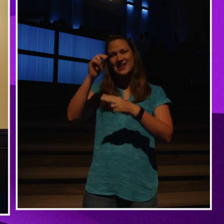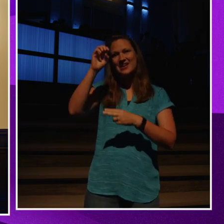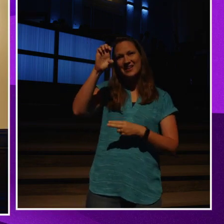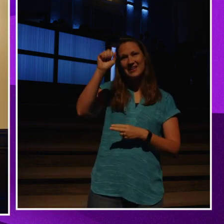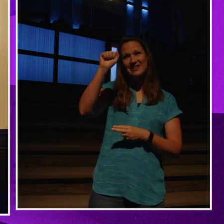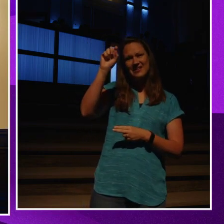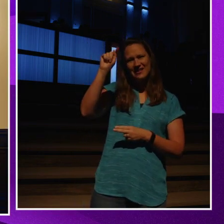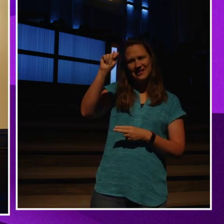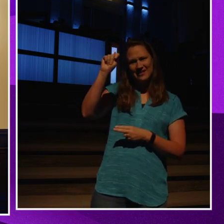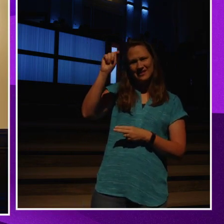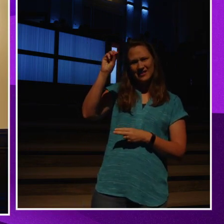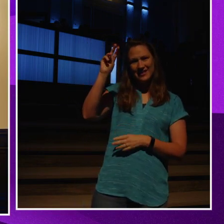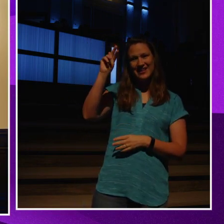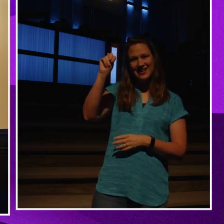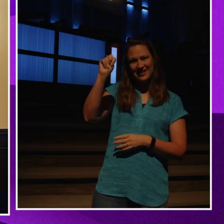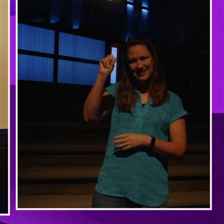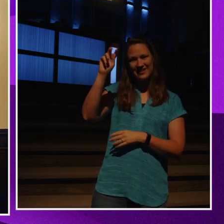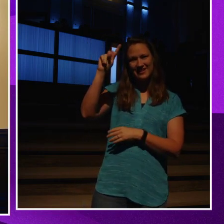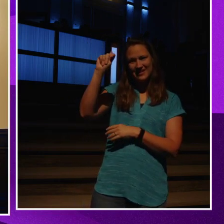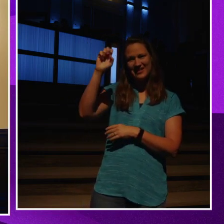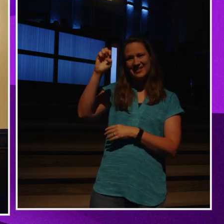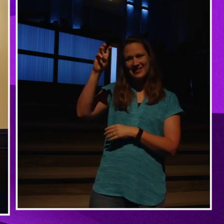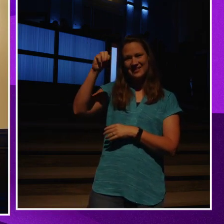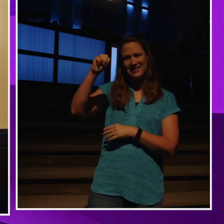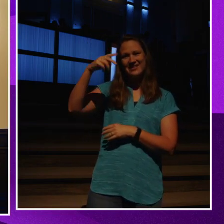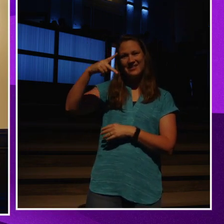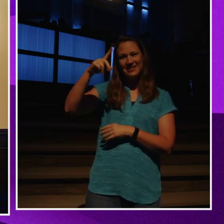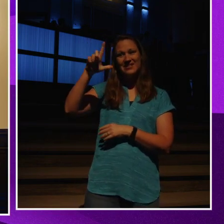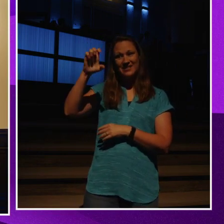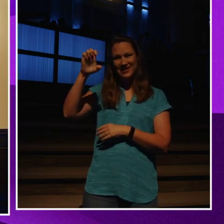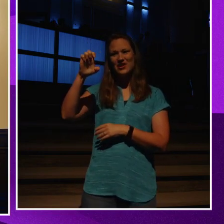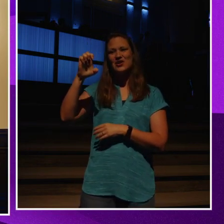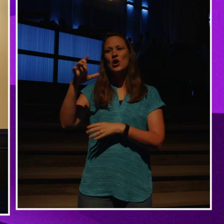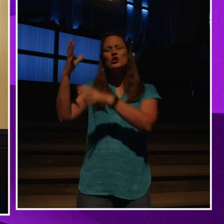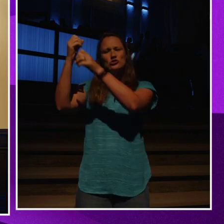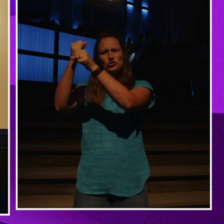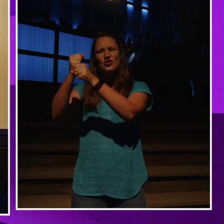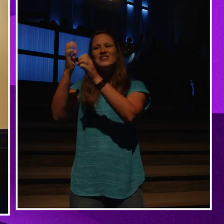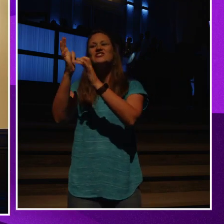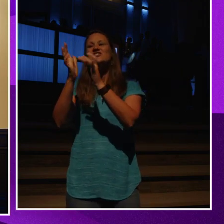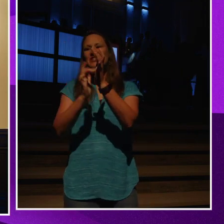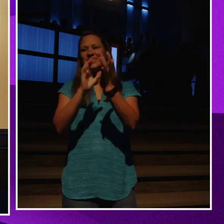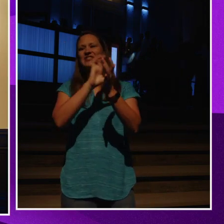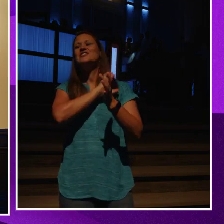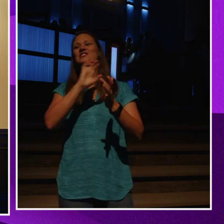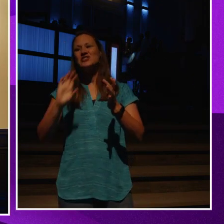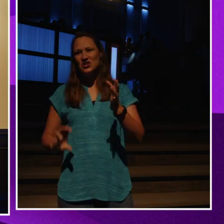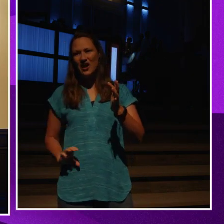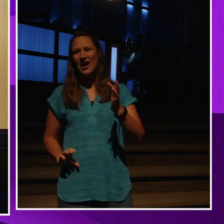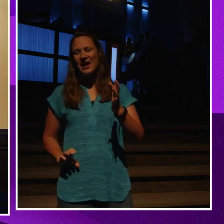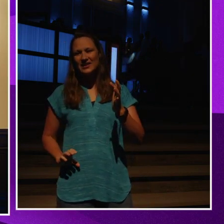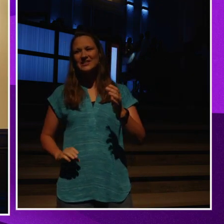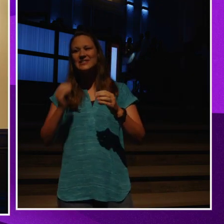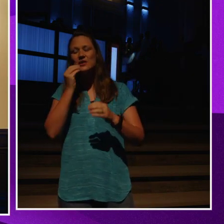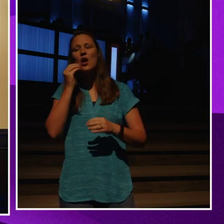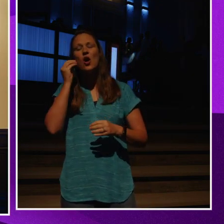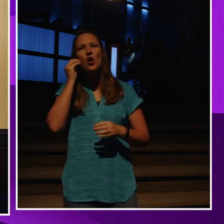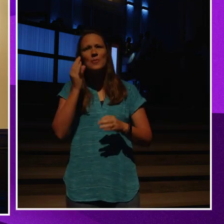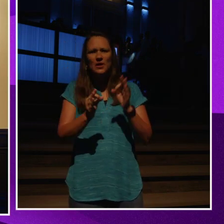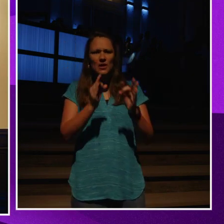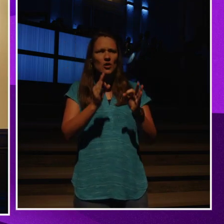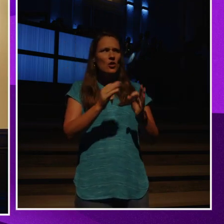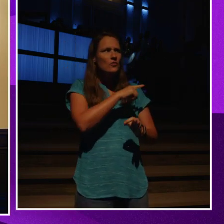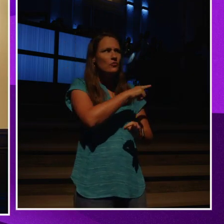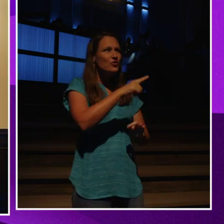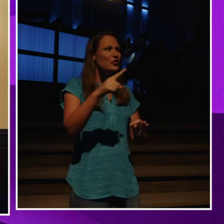Jesus Christ as his Savior on his front porch, and I'm thankful that he'll always remember that. If you are a family member or a